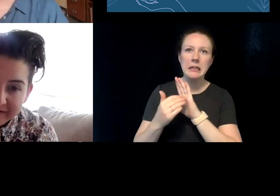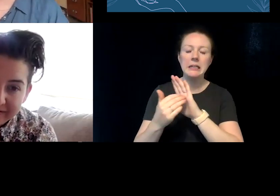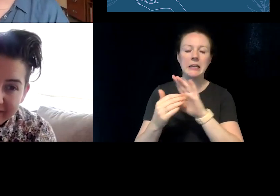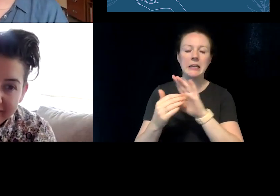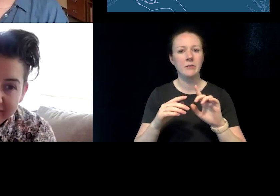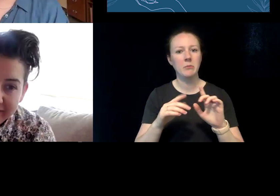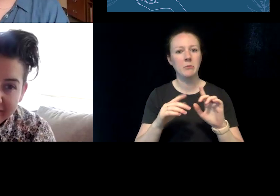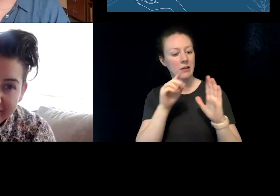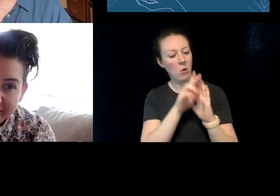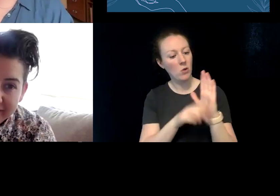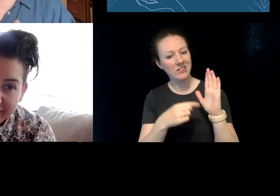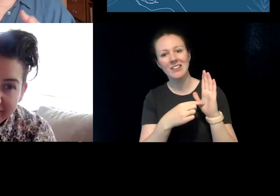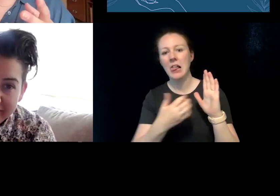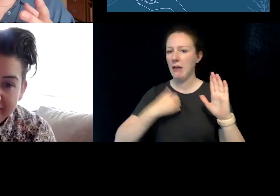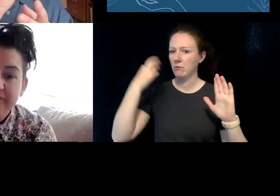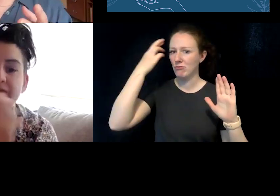them, but they're in place for a reason.